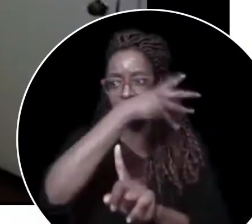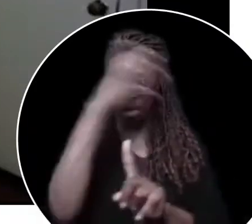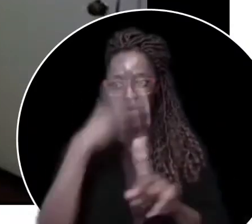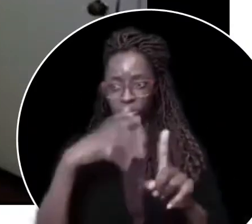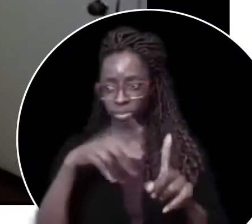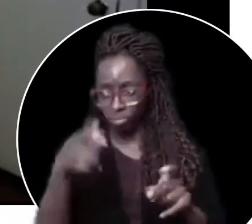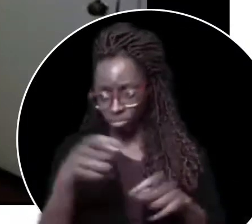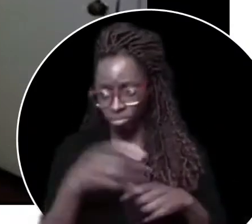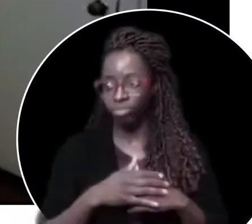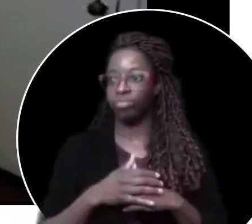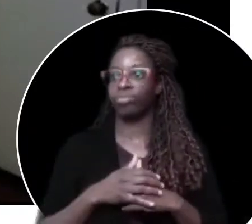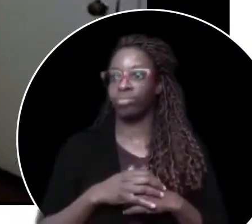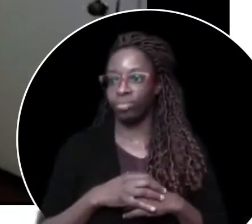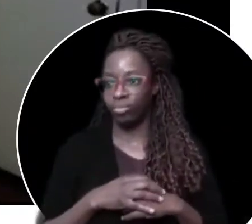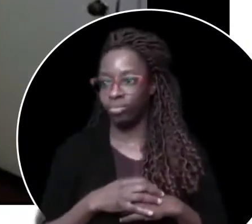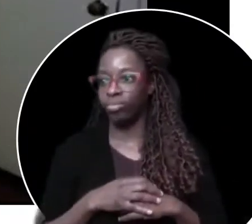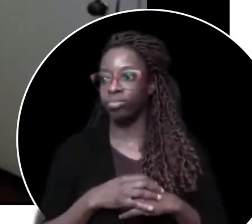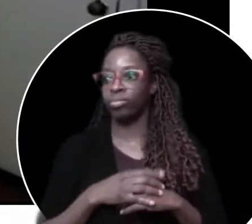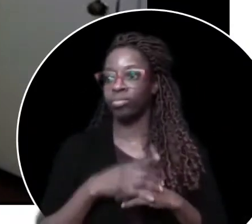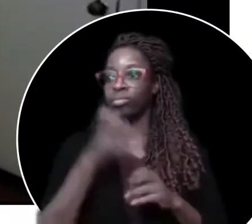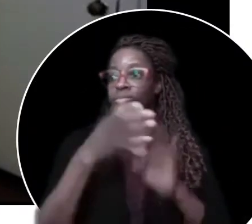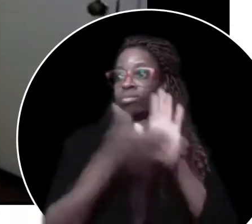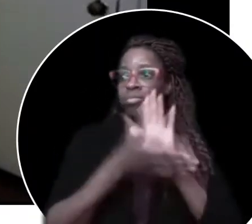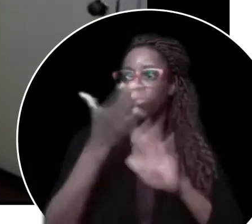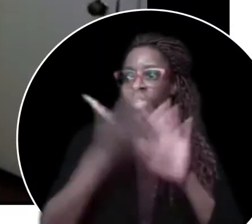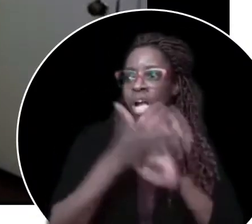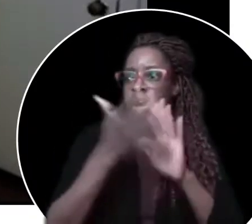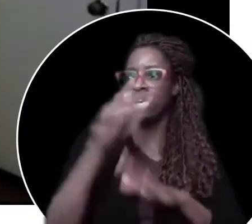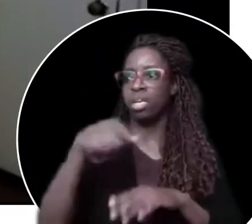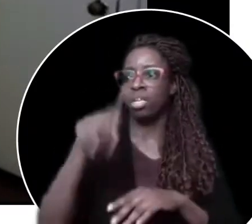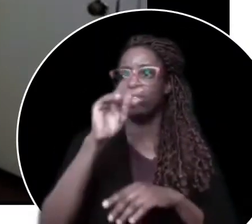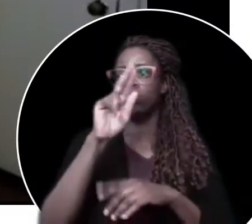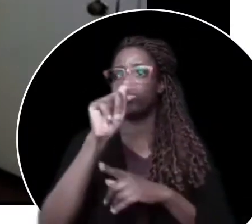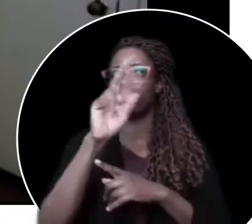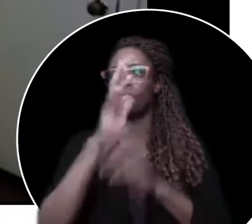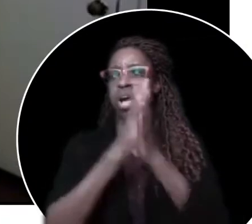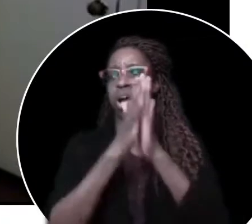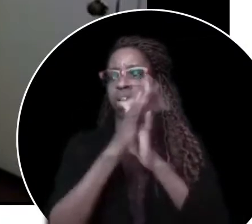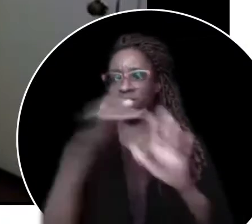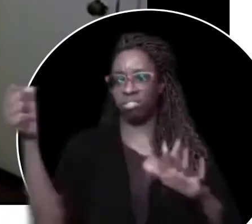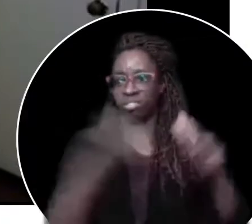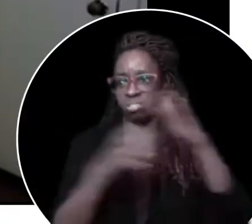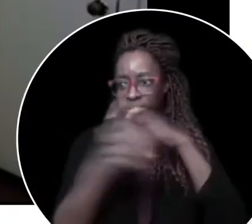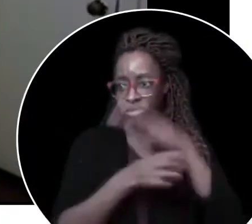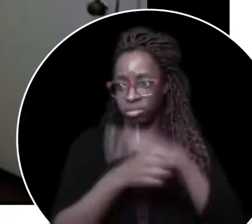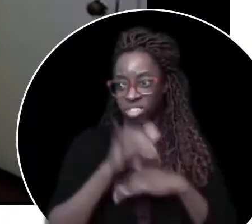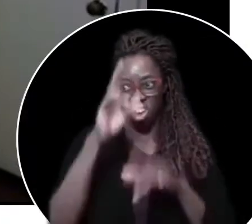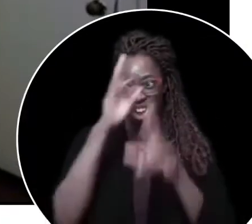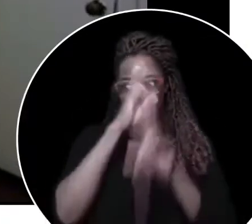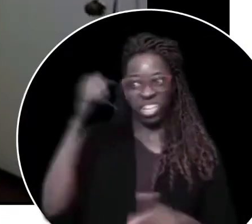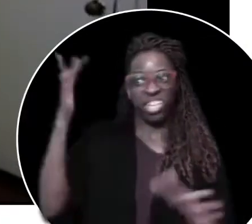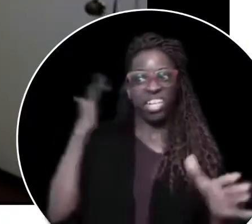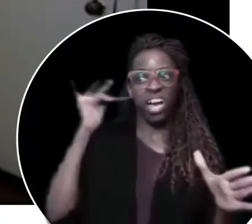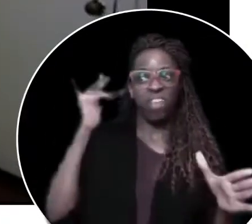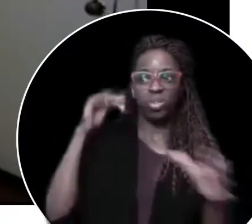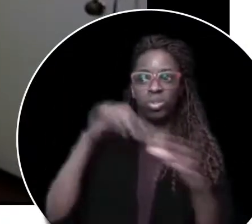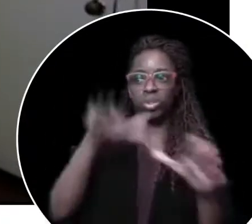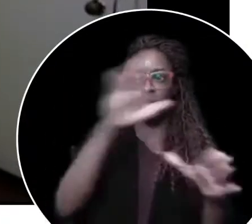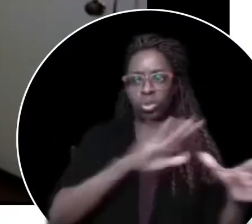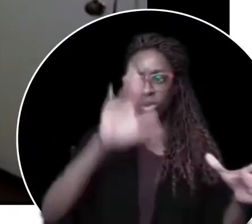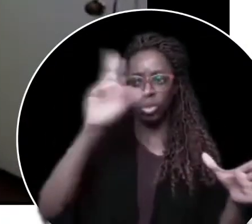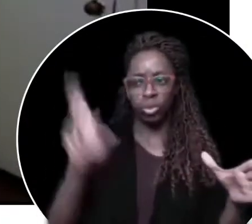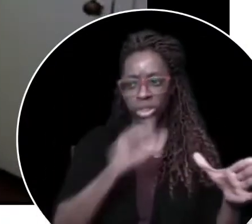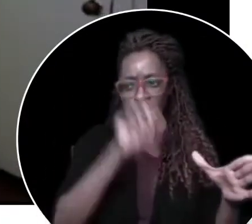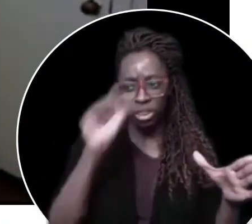in the US context symbolizes illegal immigration, and its movement to Germany, where in